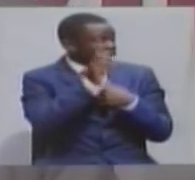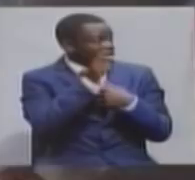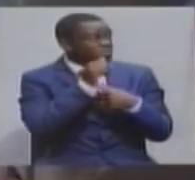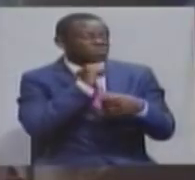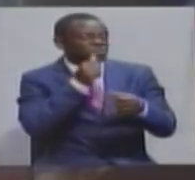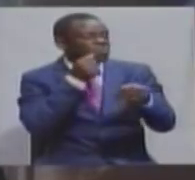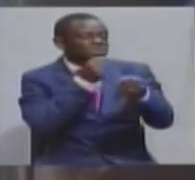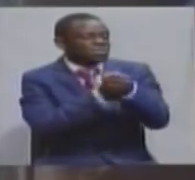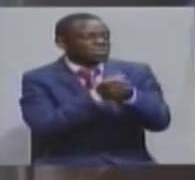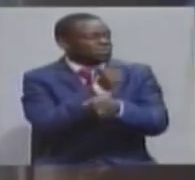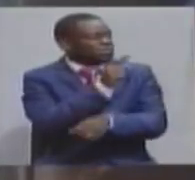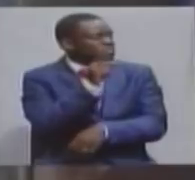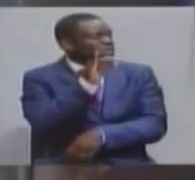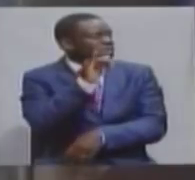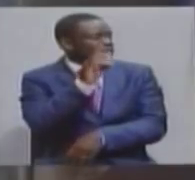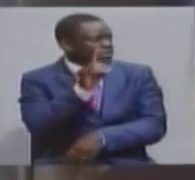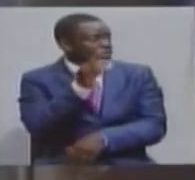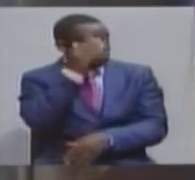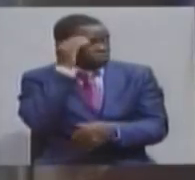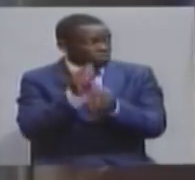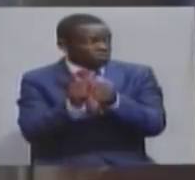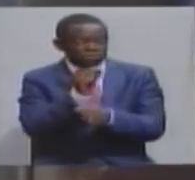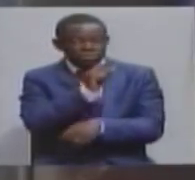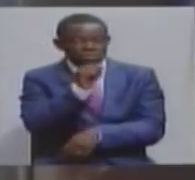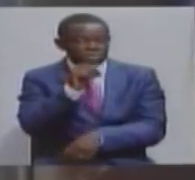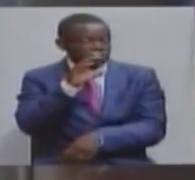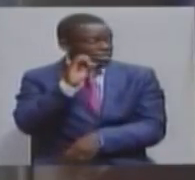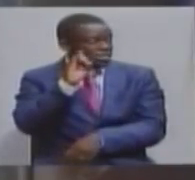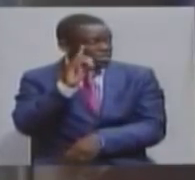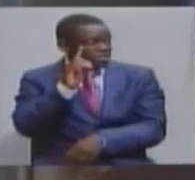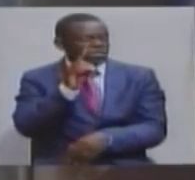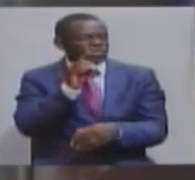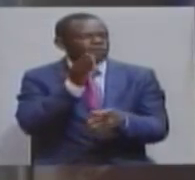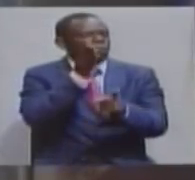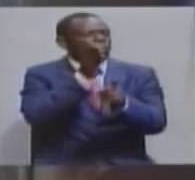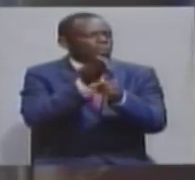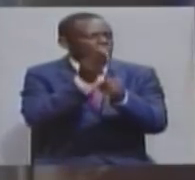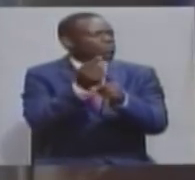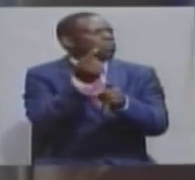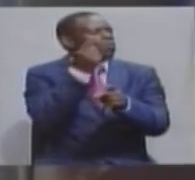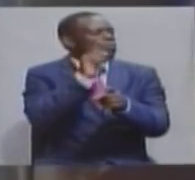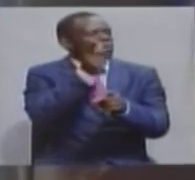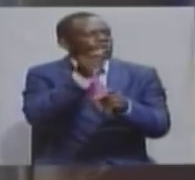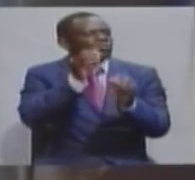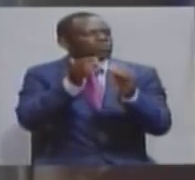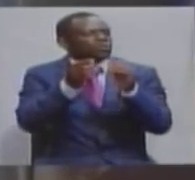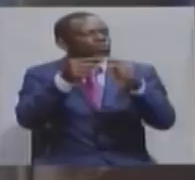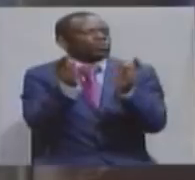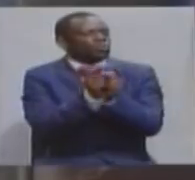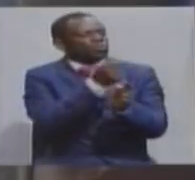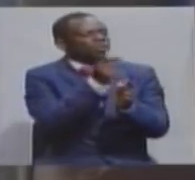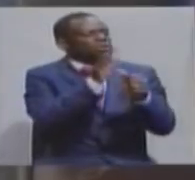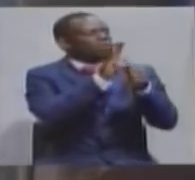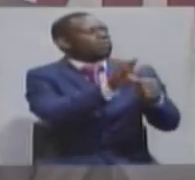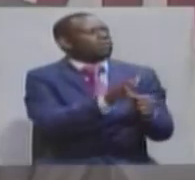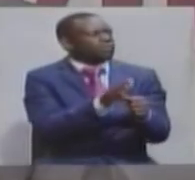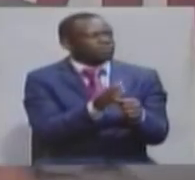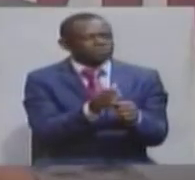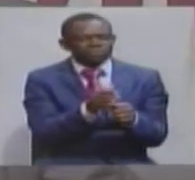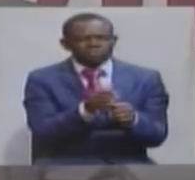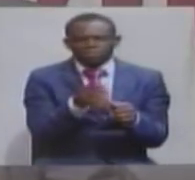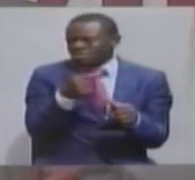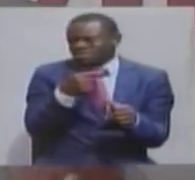has recognized one MMD over them. That is their own internal issue about who is recognized and who is not